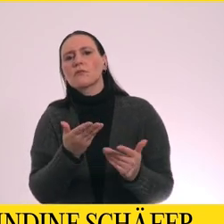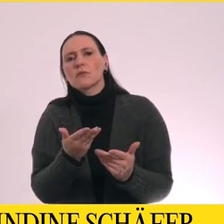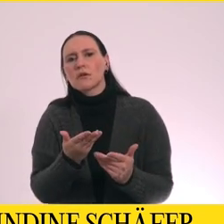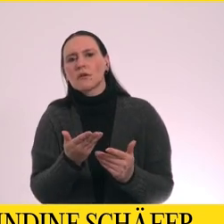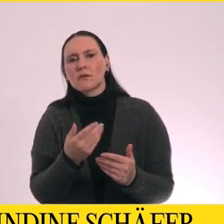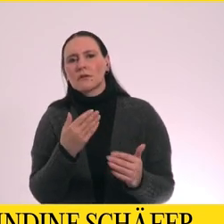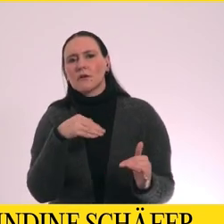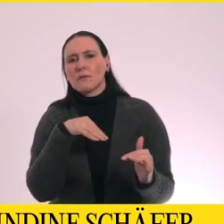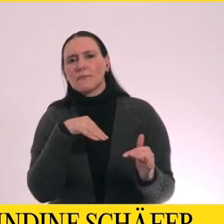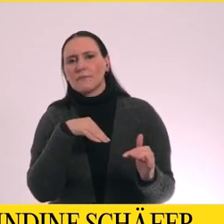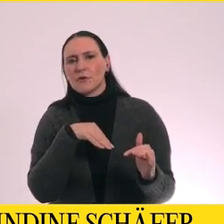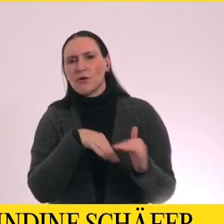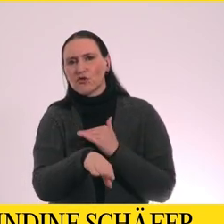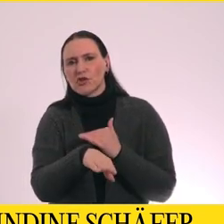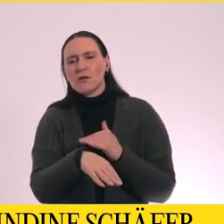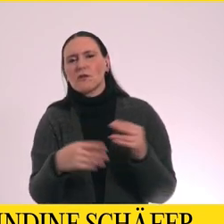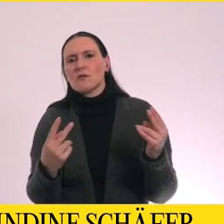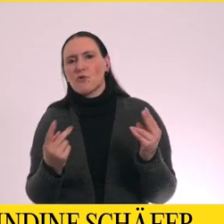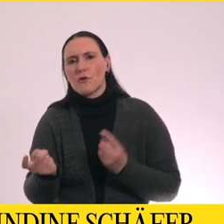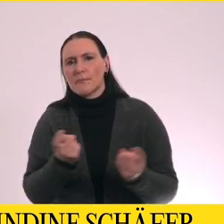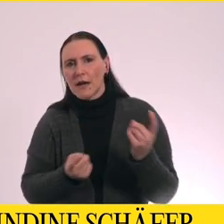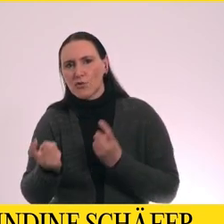refugee or migrant and being racialized.